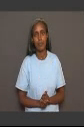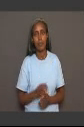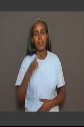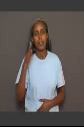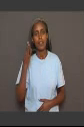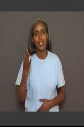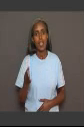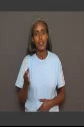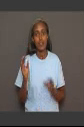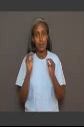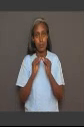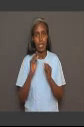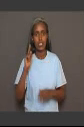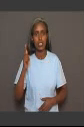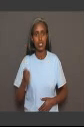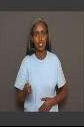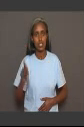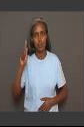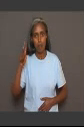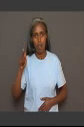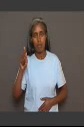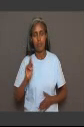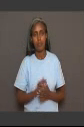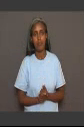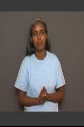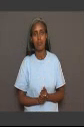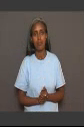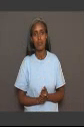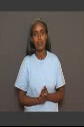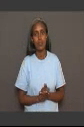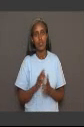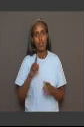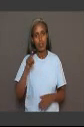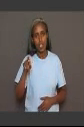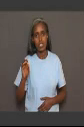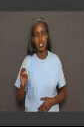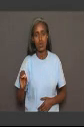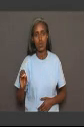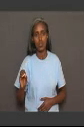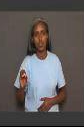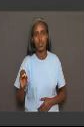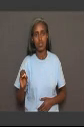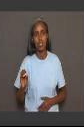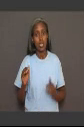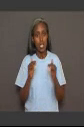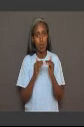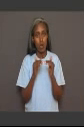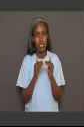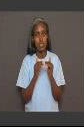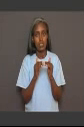F plus g prime of x naught